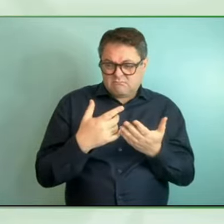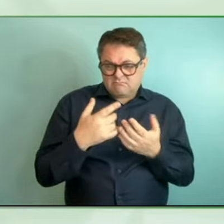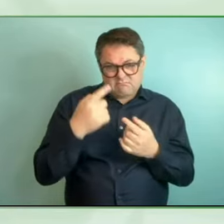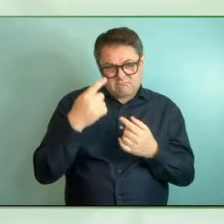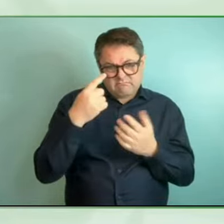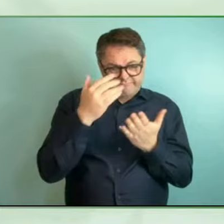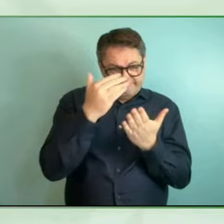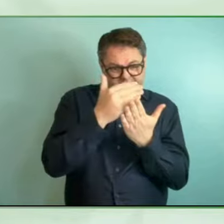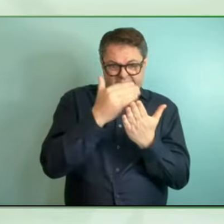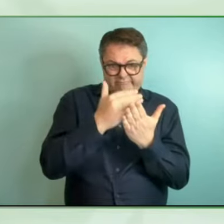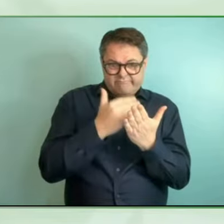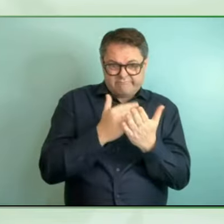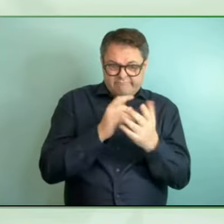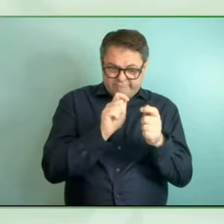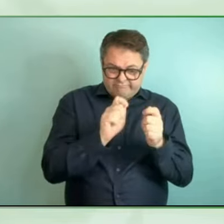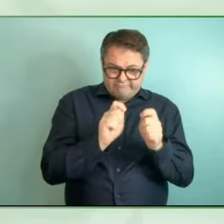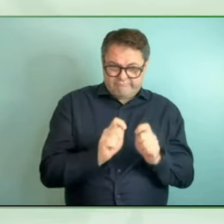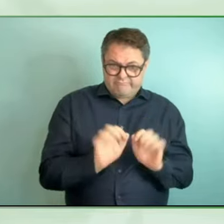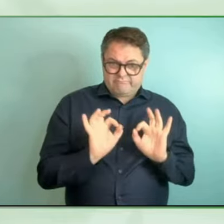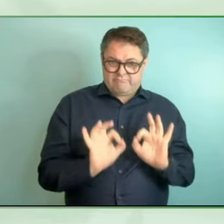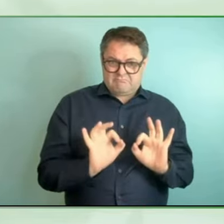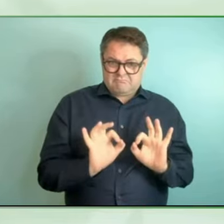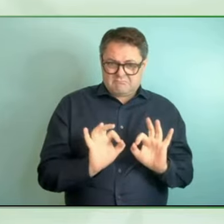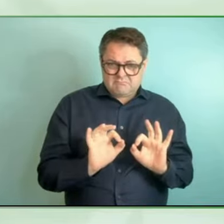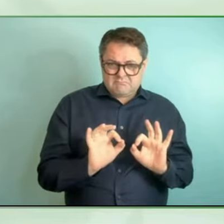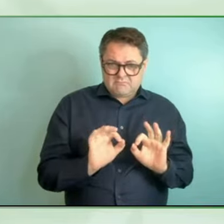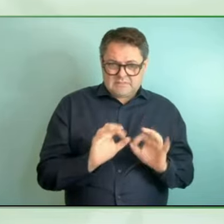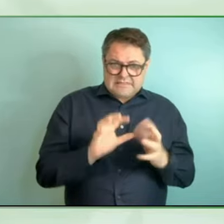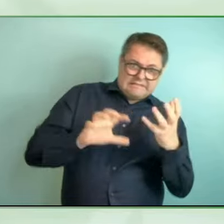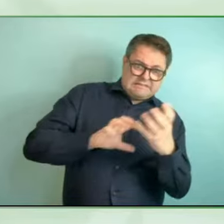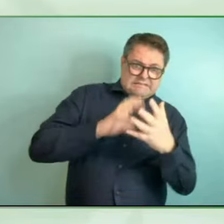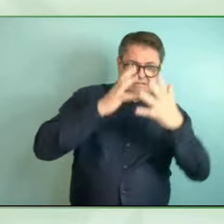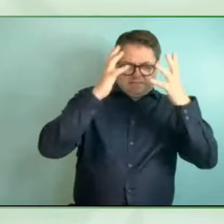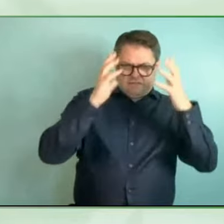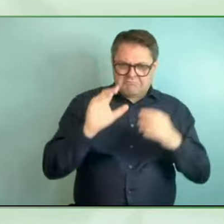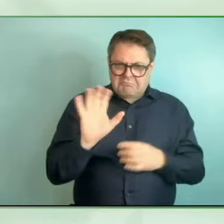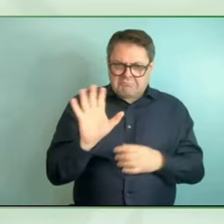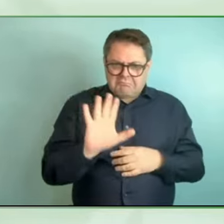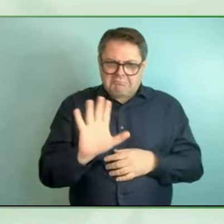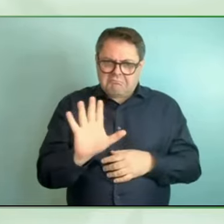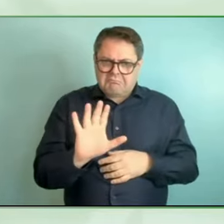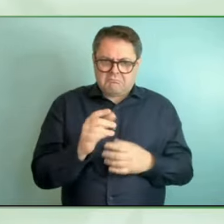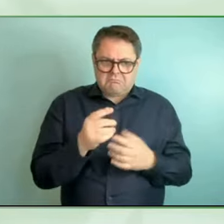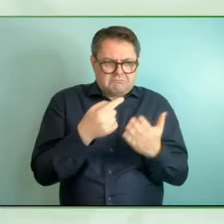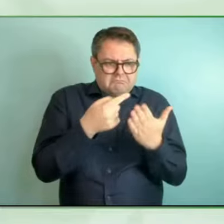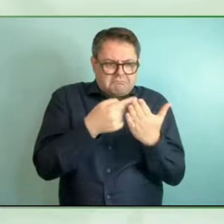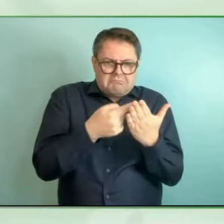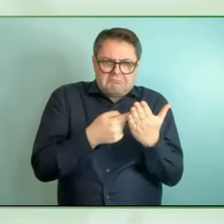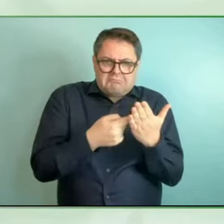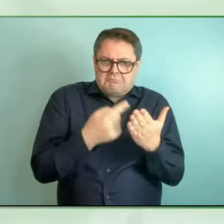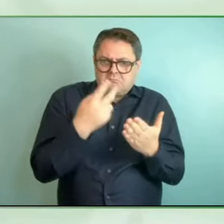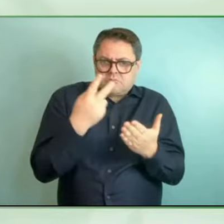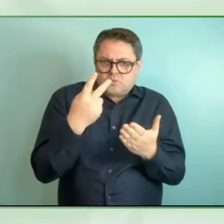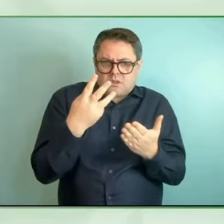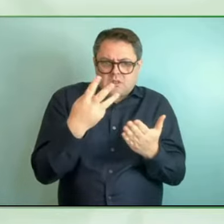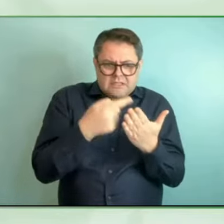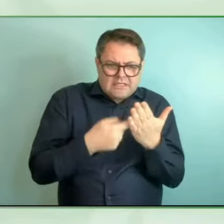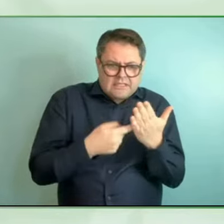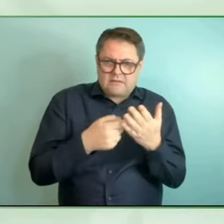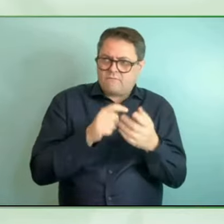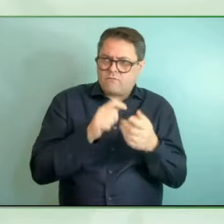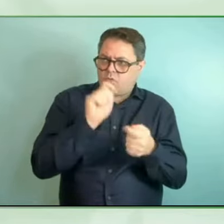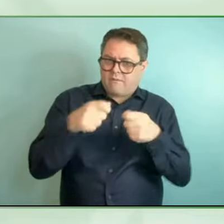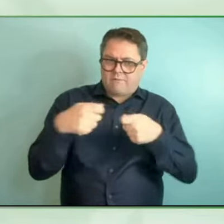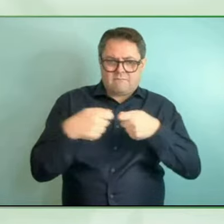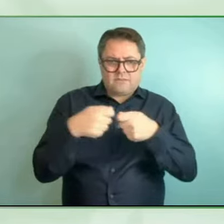of design for all, accessibility guidelines that are not explicitly complicated. But this still it's not really working. There is